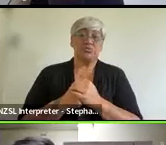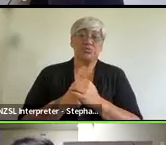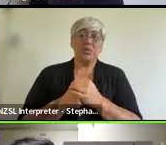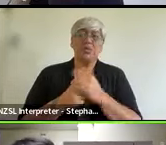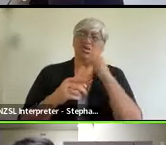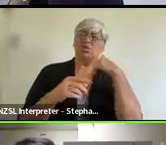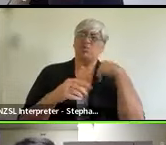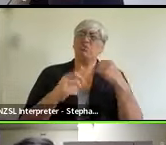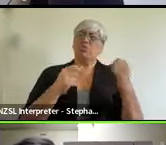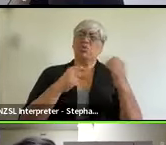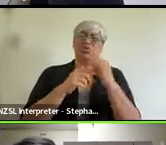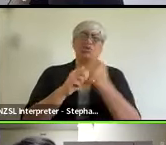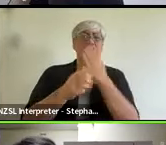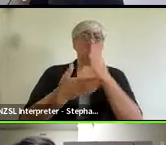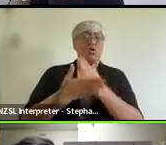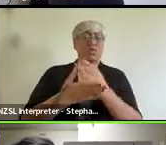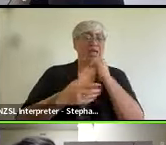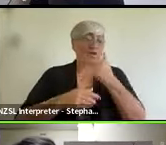society more